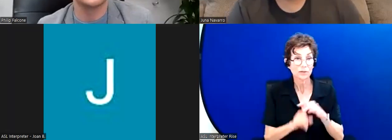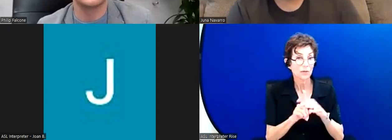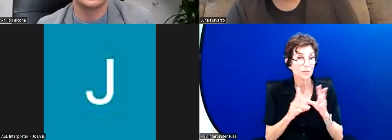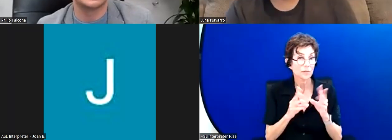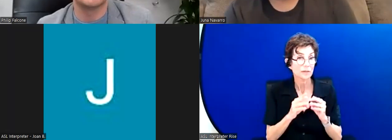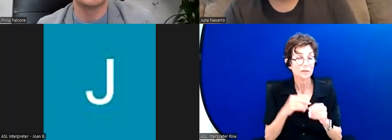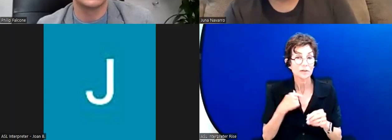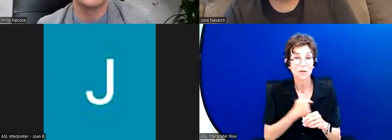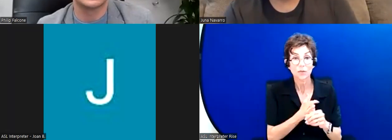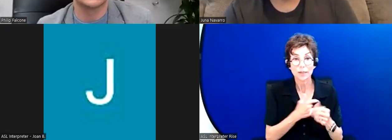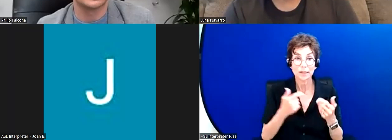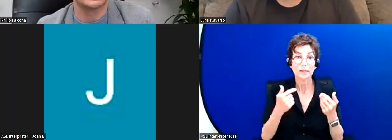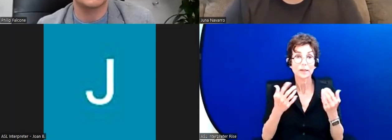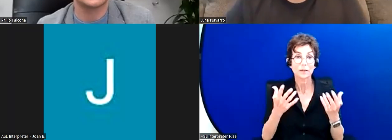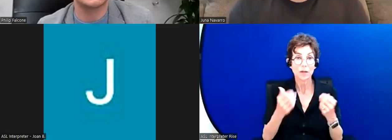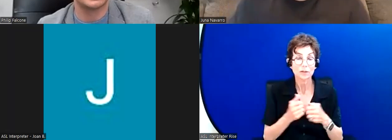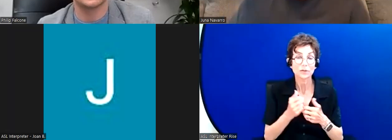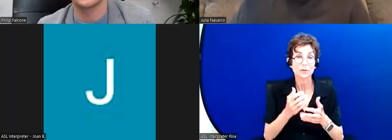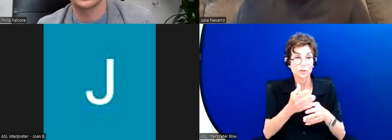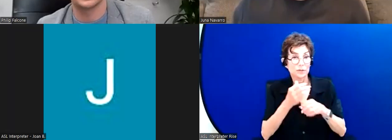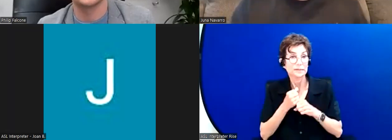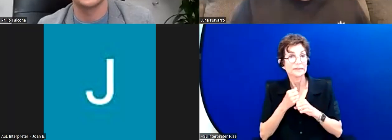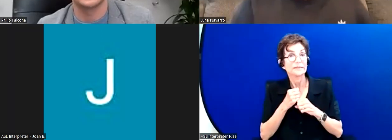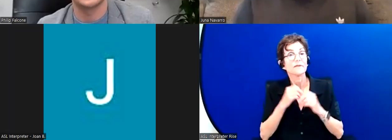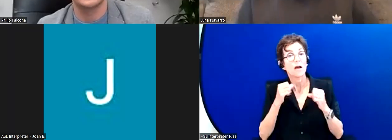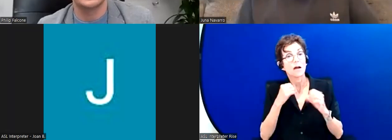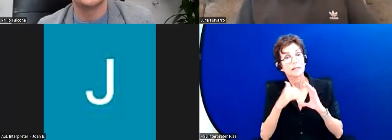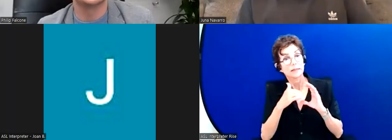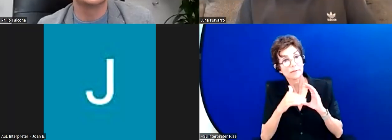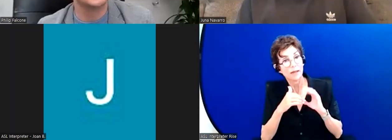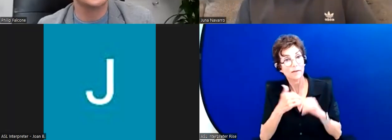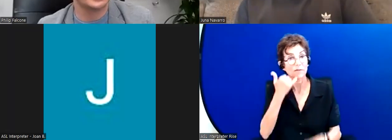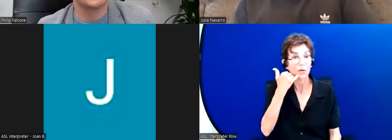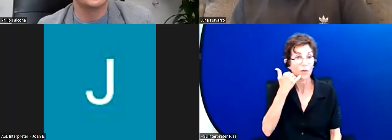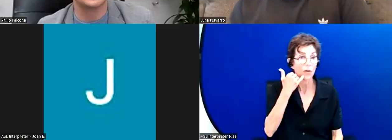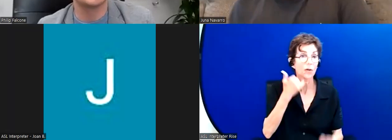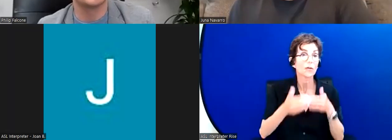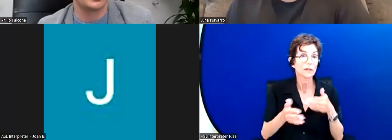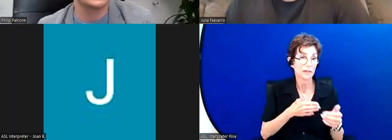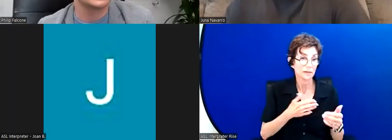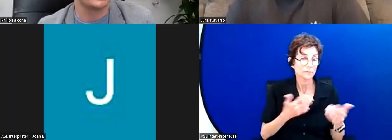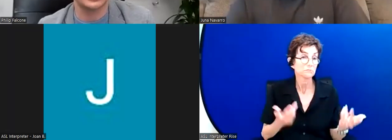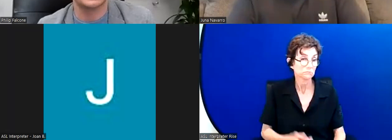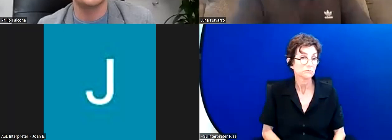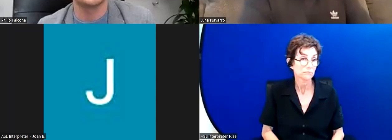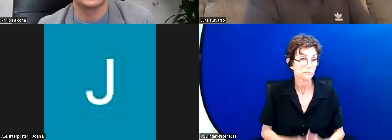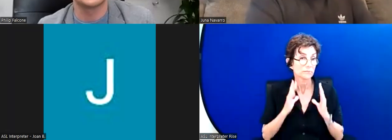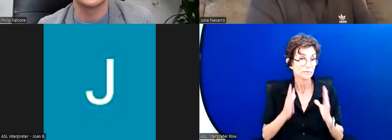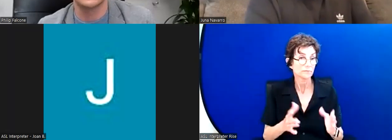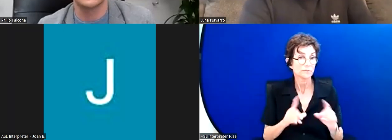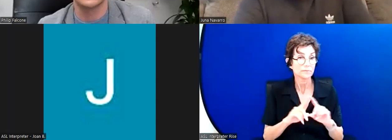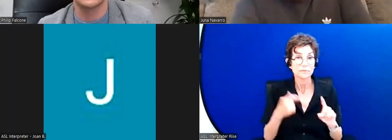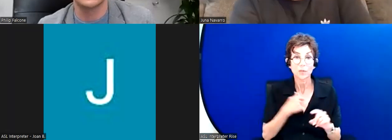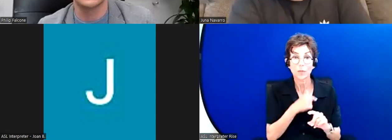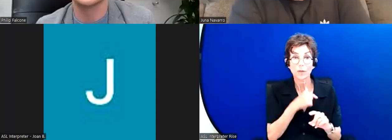happy to receive their feedback via email or phone call or whatnot. But typically we don't post, for example, the